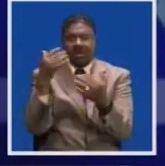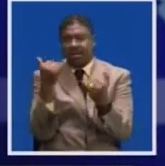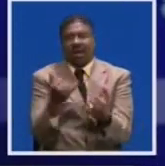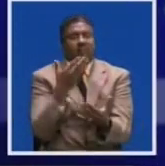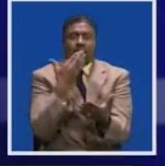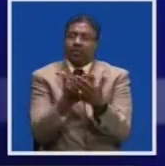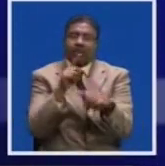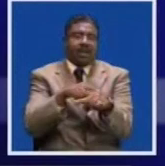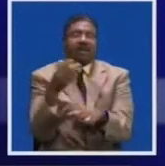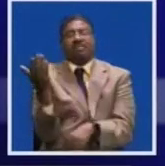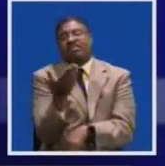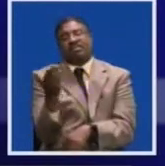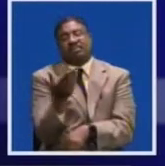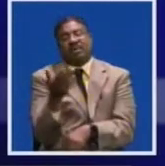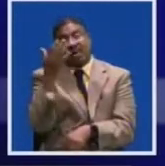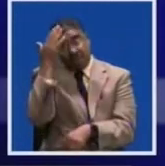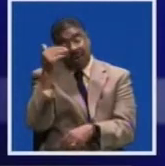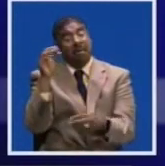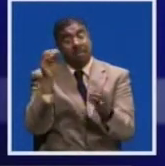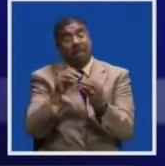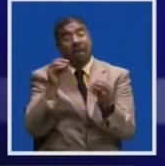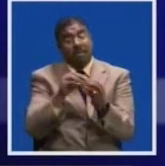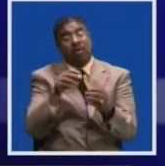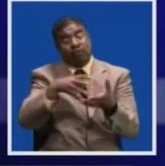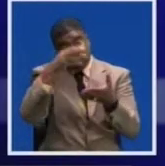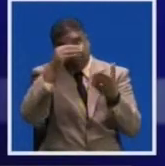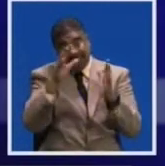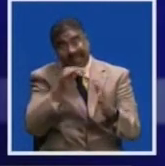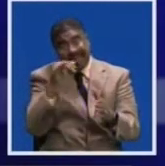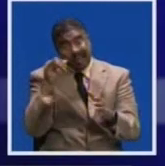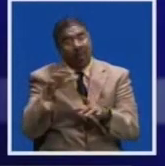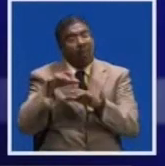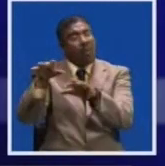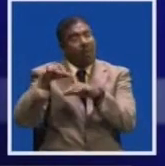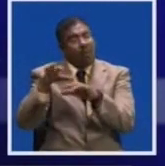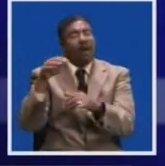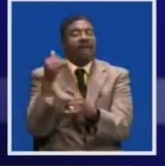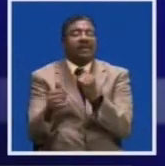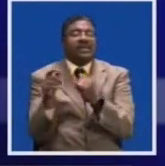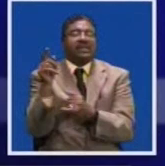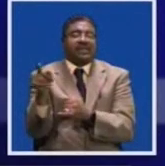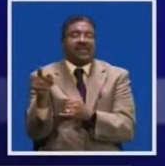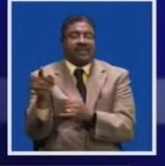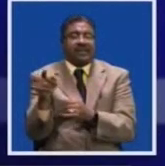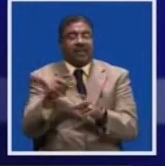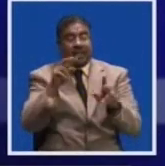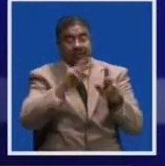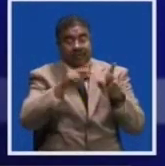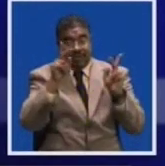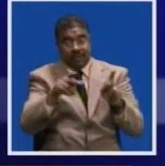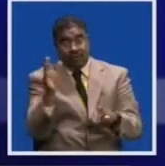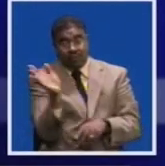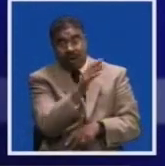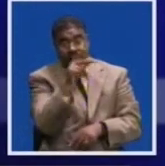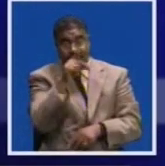conducive with the xenophobia protests that were staged by students yesterday. And PF Lusaka Province Chairperson Paul